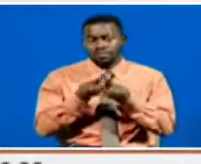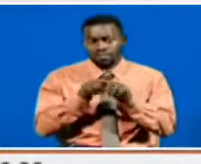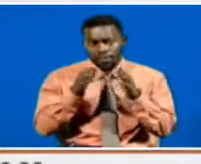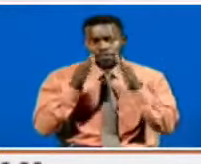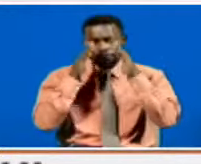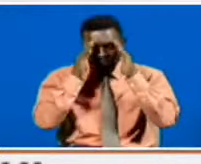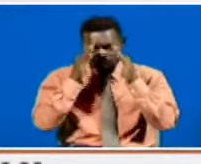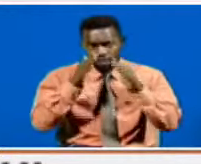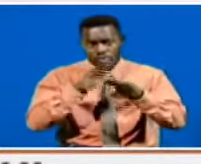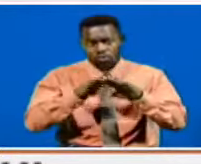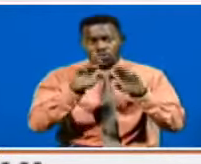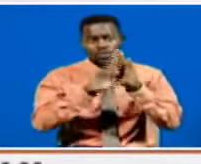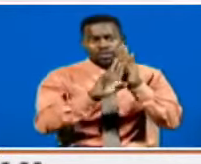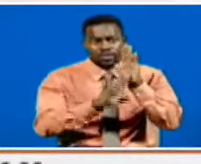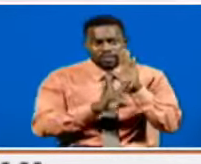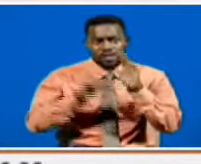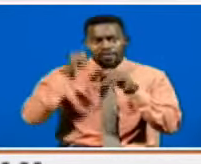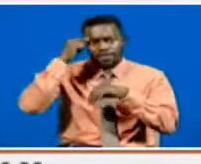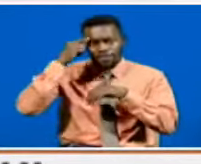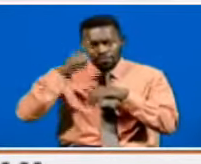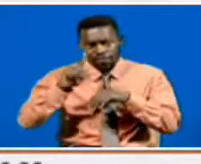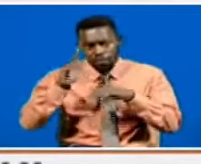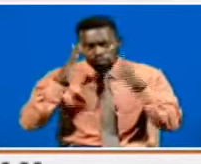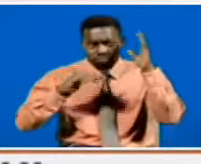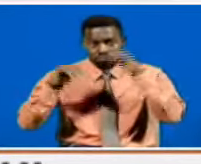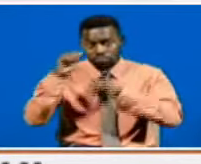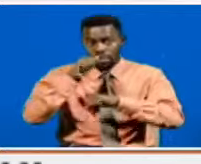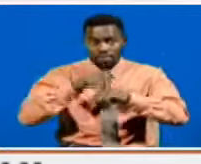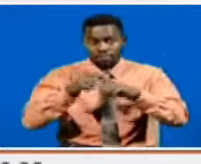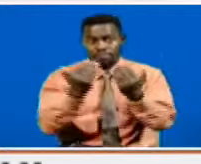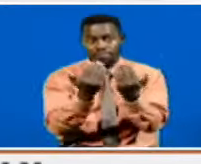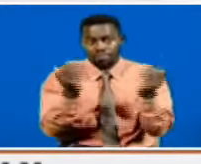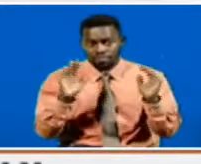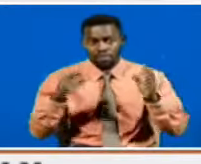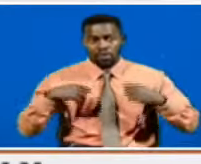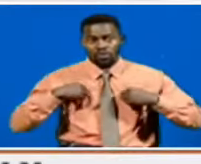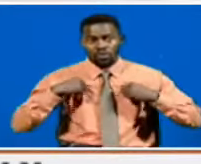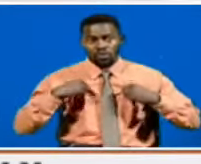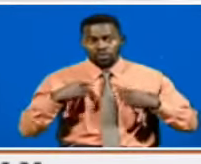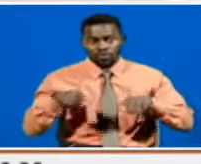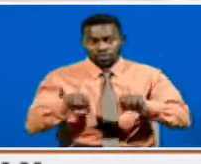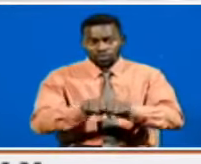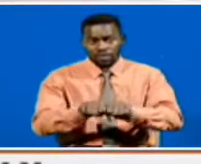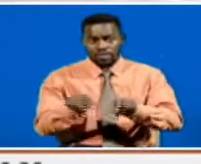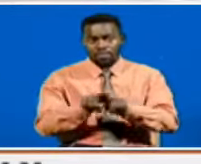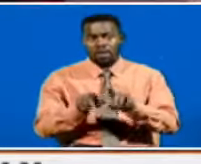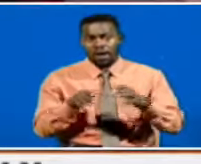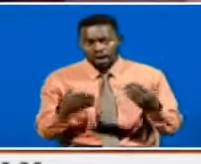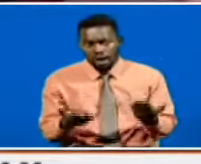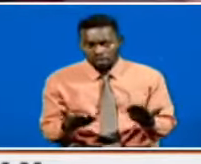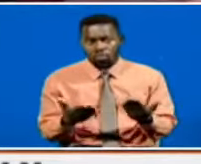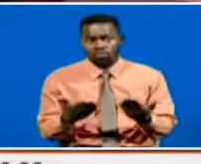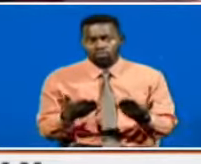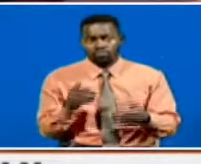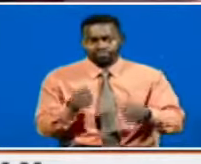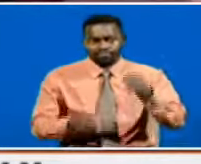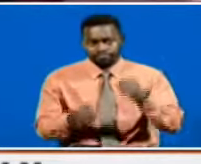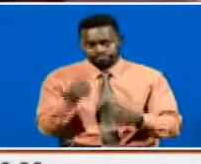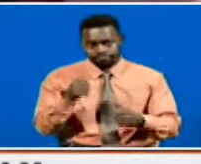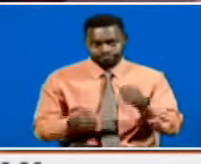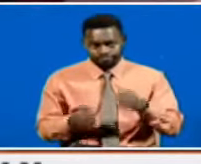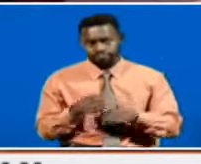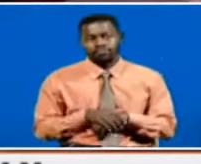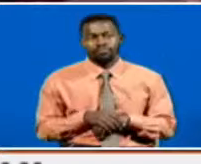na kaida za jeshi kwenye gwaride, nyendo, mavazi, miondoko na namna ya kumomboleza. He was